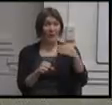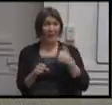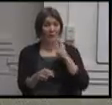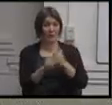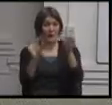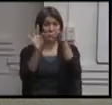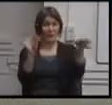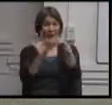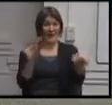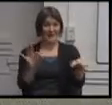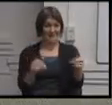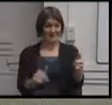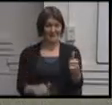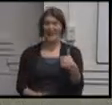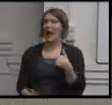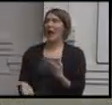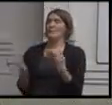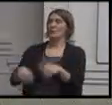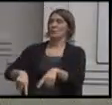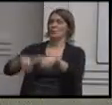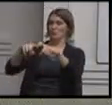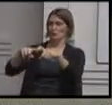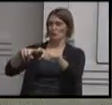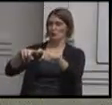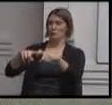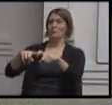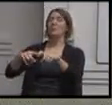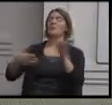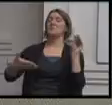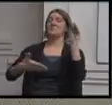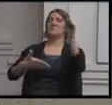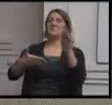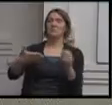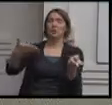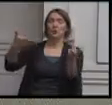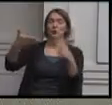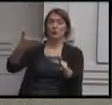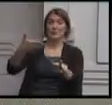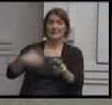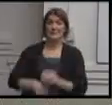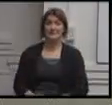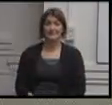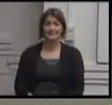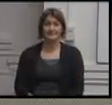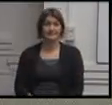for the next meeting on the agenda. I'll move to table it to the 12/16 meeting.